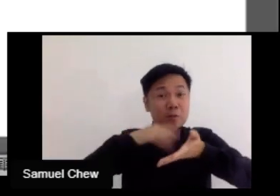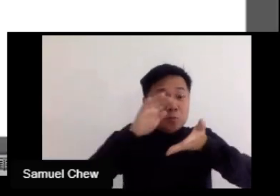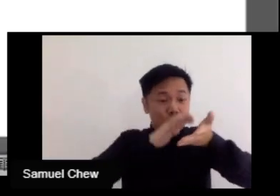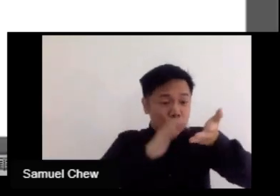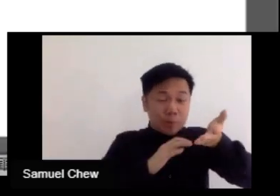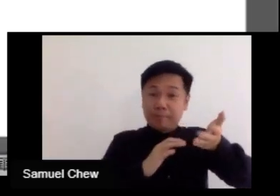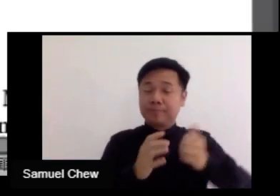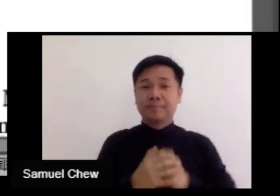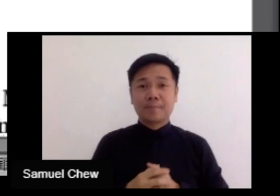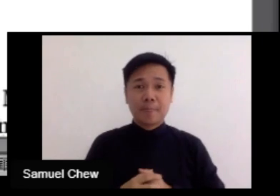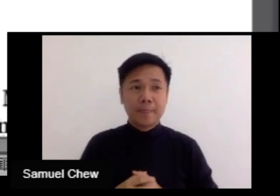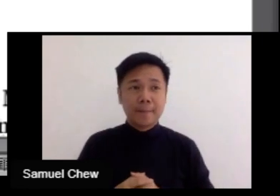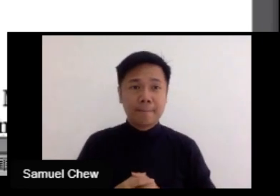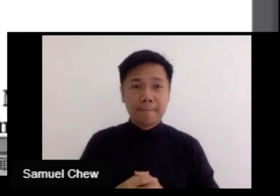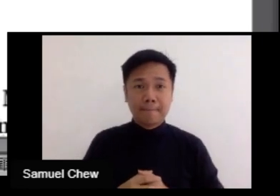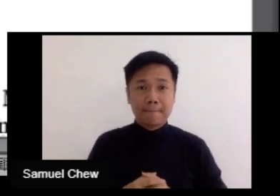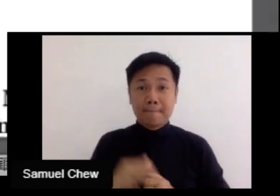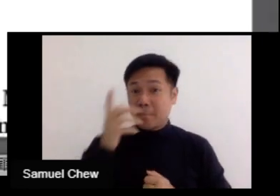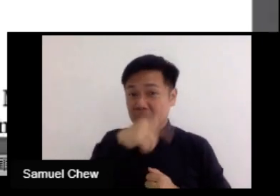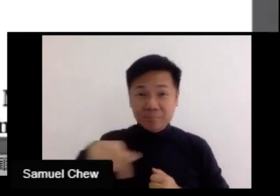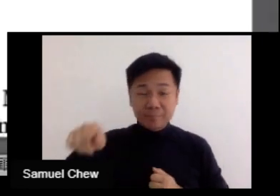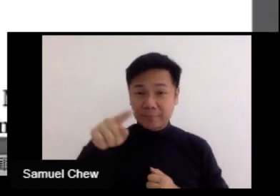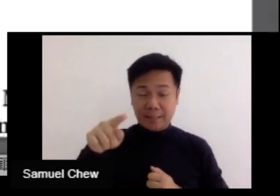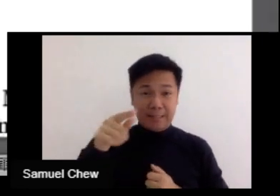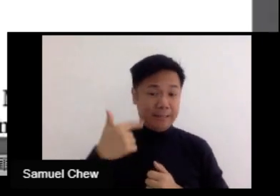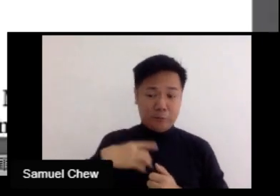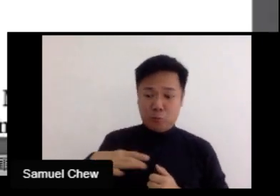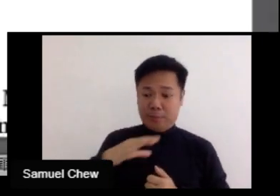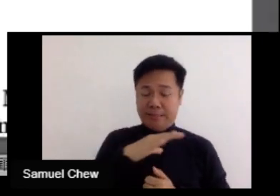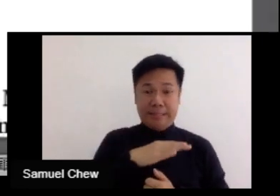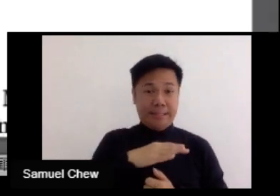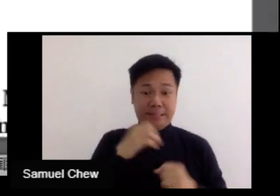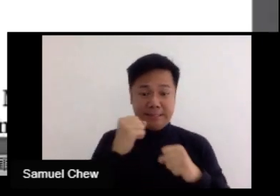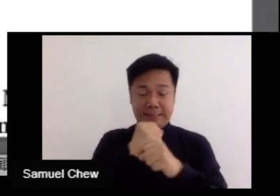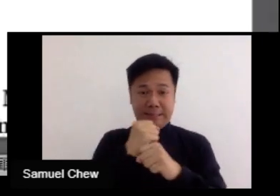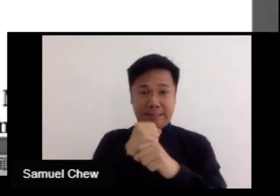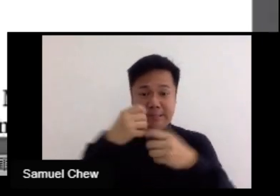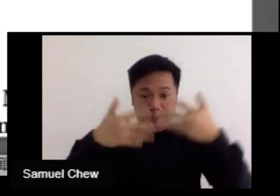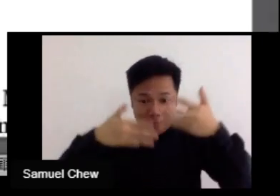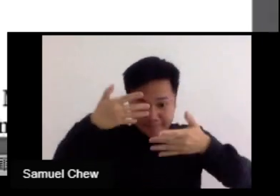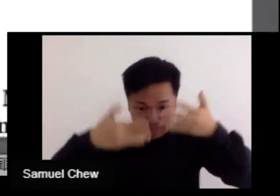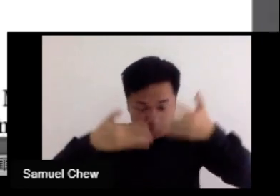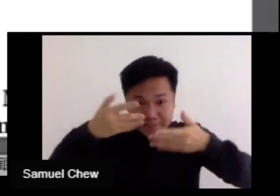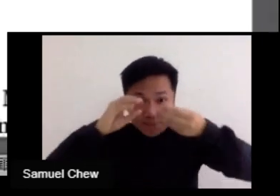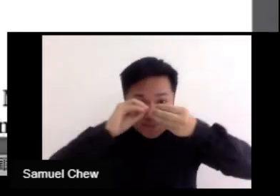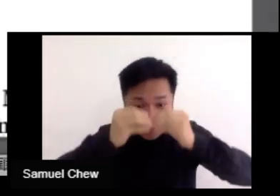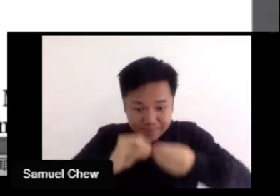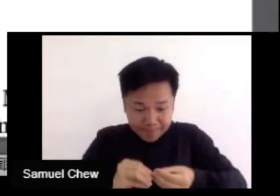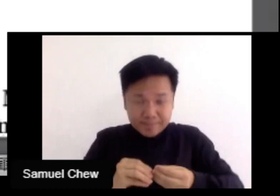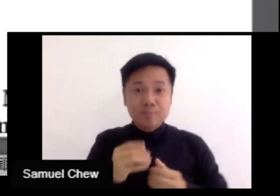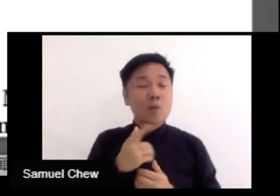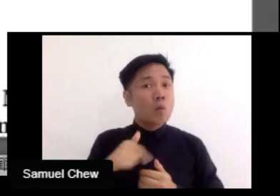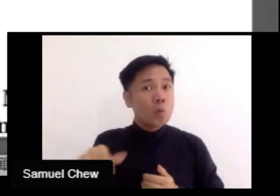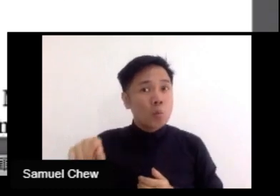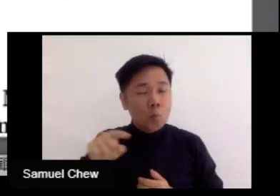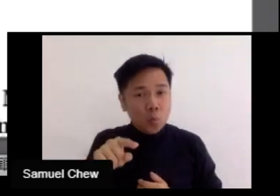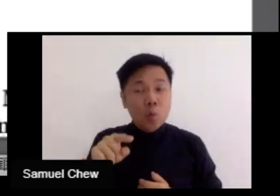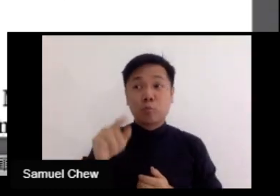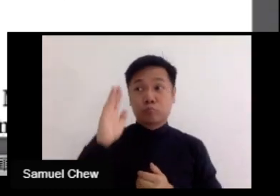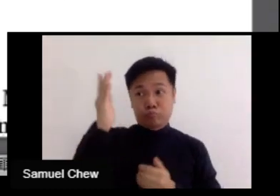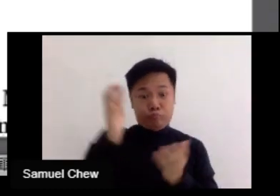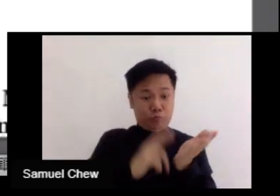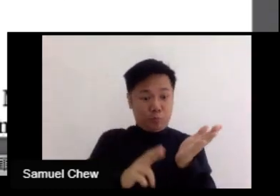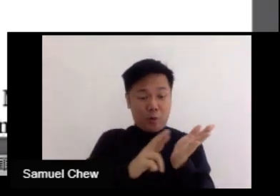of the Committee on Statistics, this is written, and what is written in the report is that will be made available within a